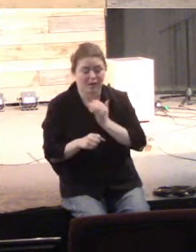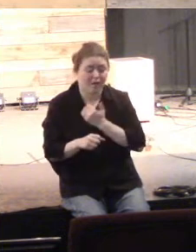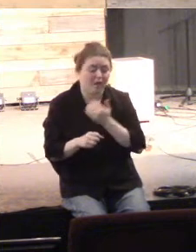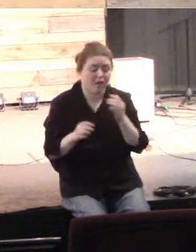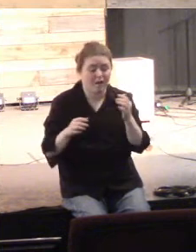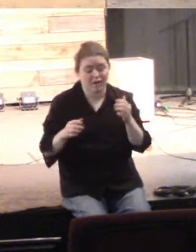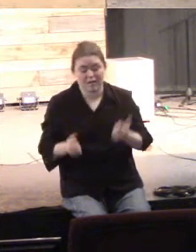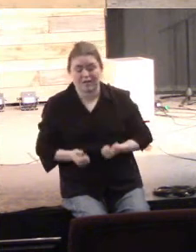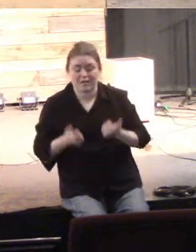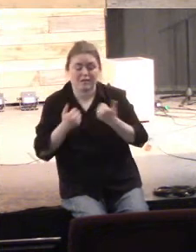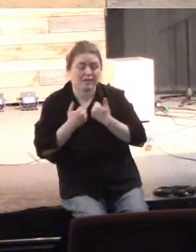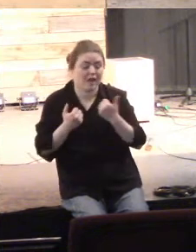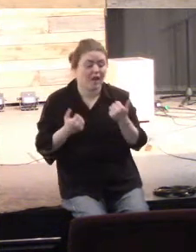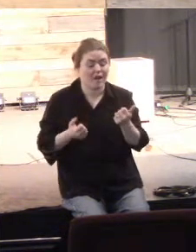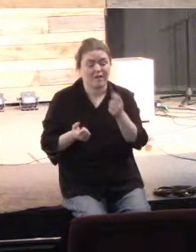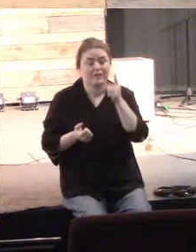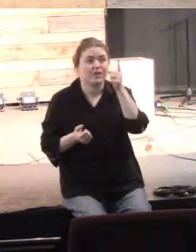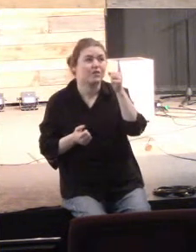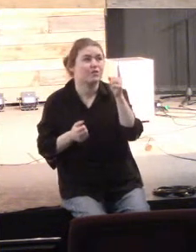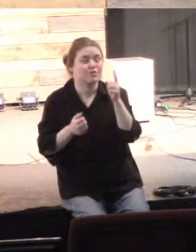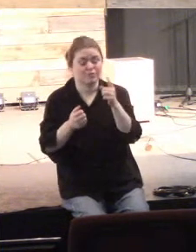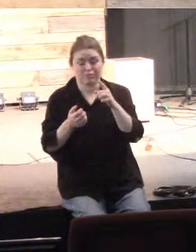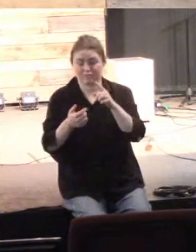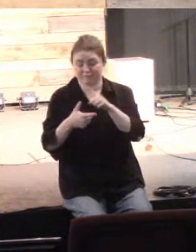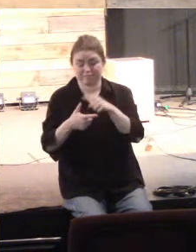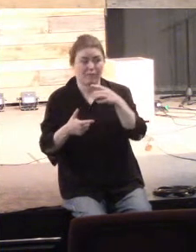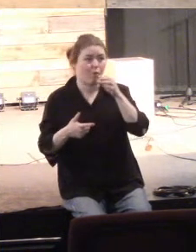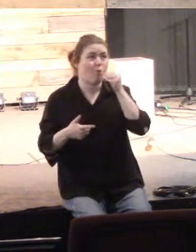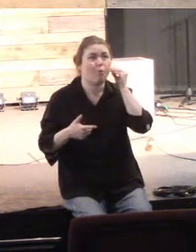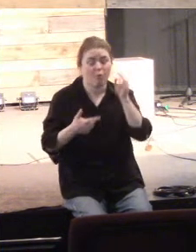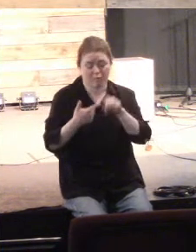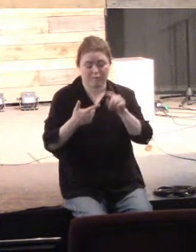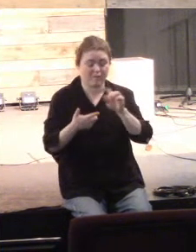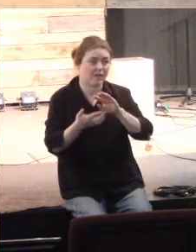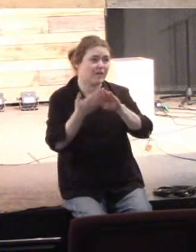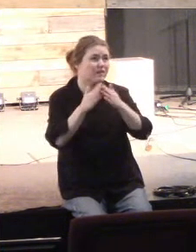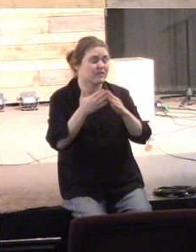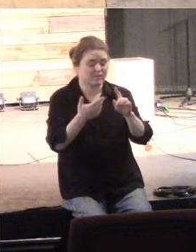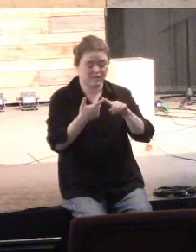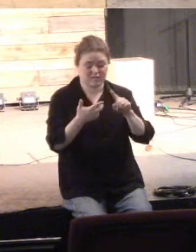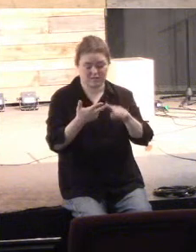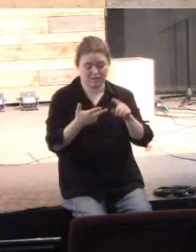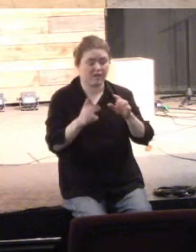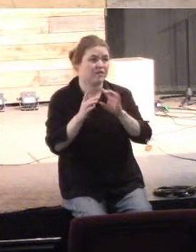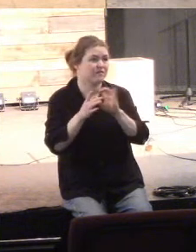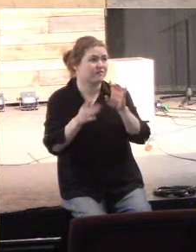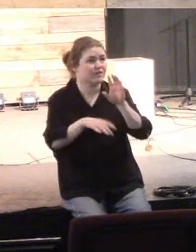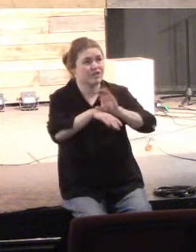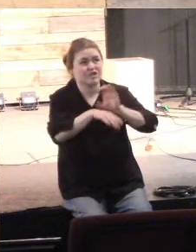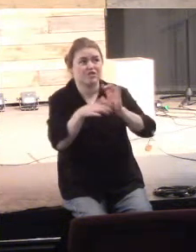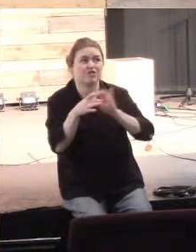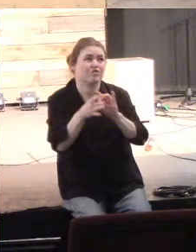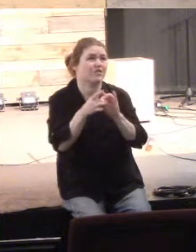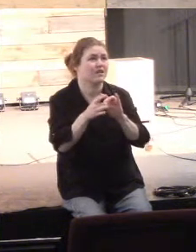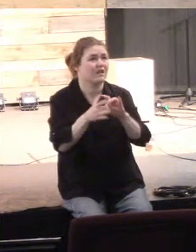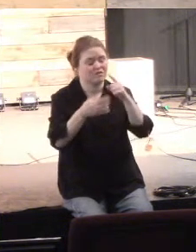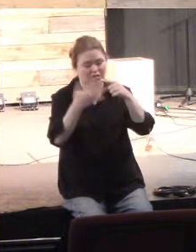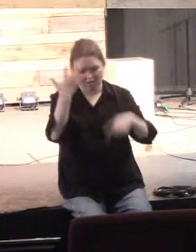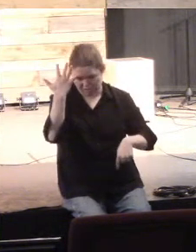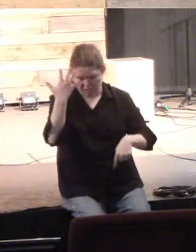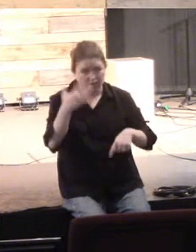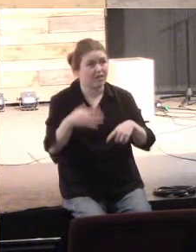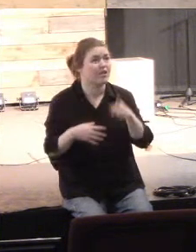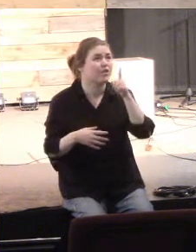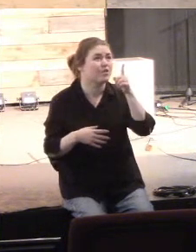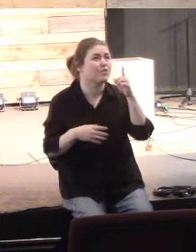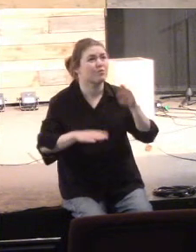clothing and shelter and society and a home and this incredible church and relationships. I mean, you completely and meet